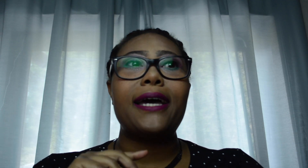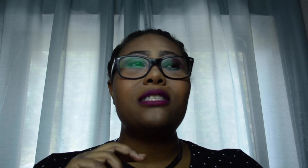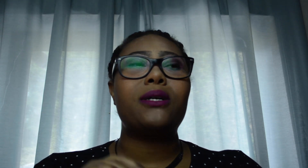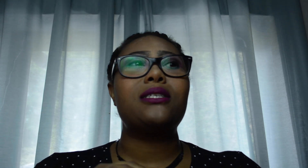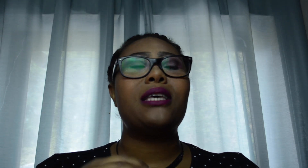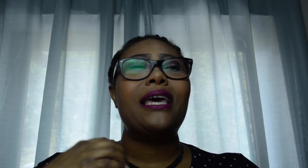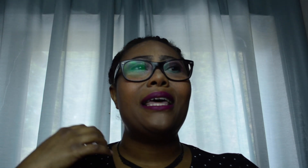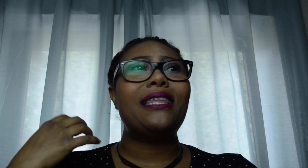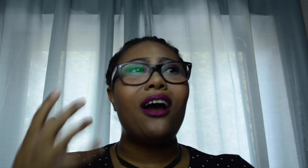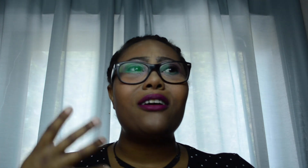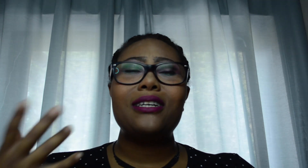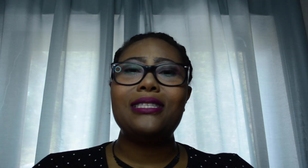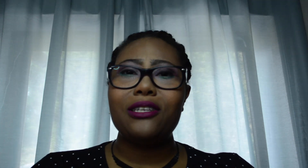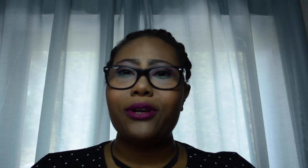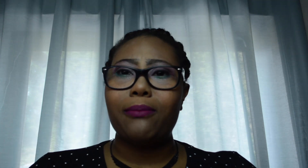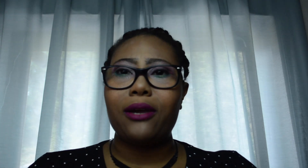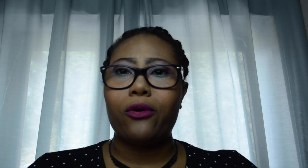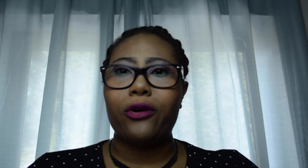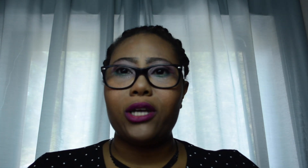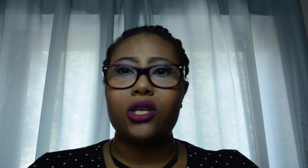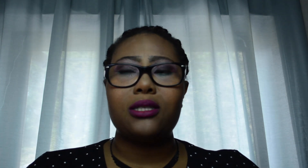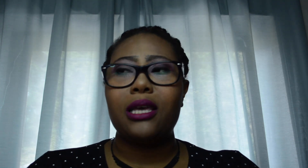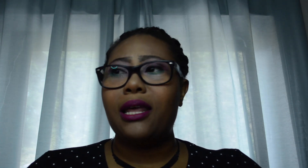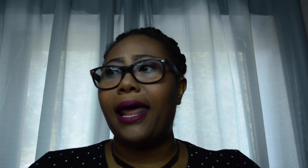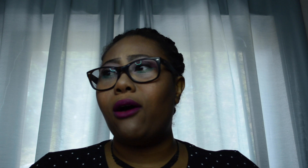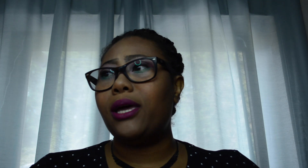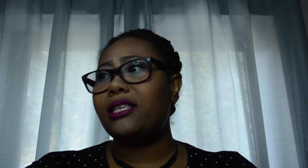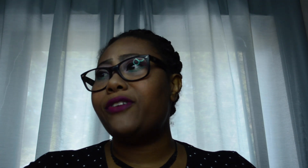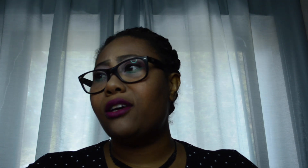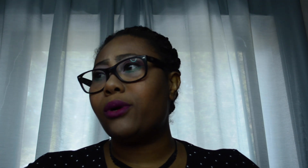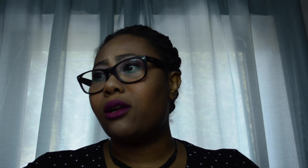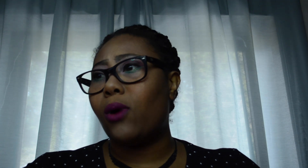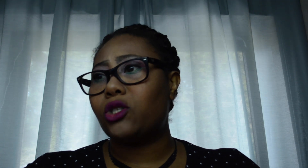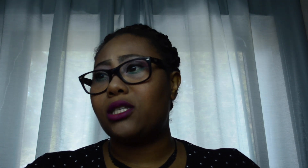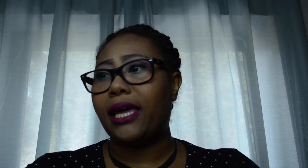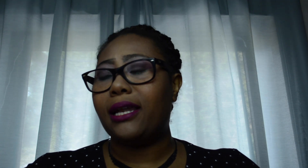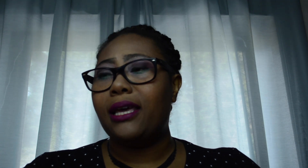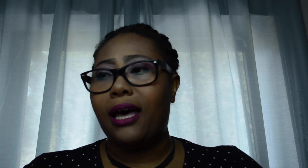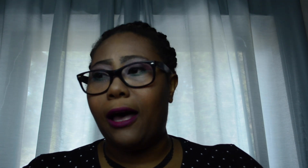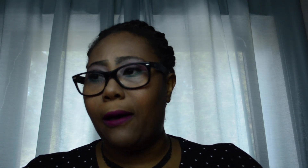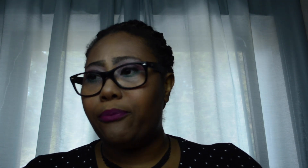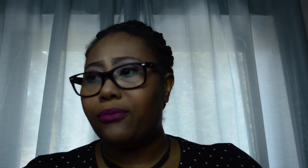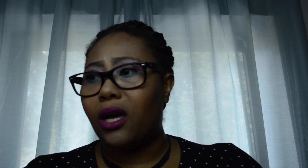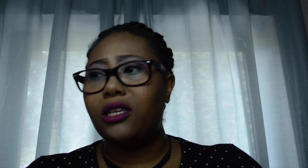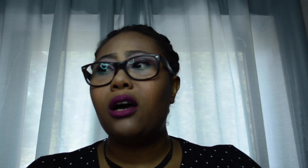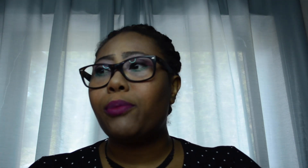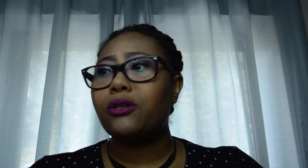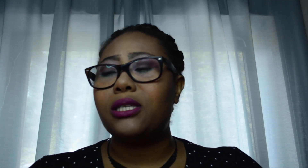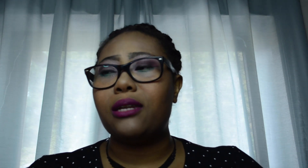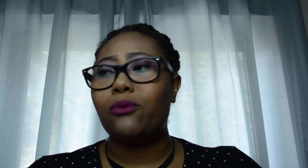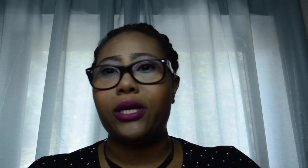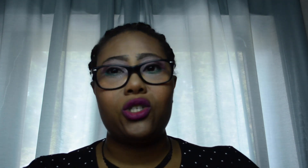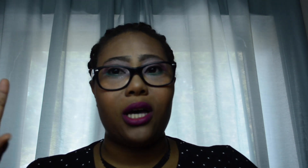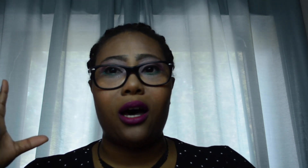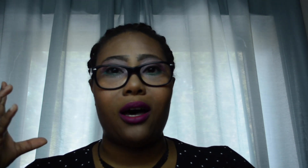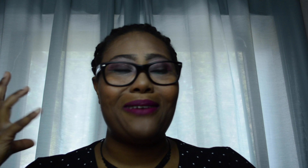their eyes, because they aren't considering microaggressions. Now, in this video we're gonna watch in a second, a young